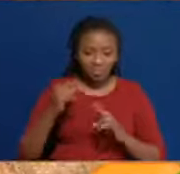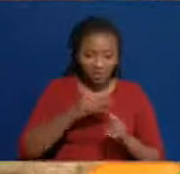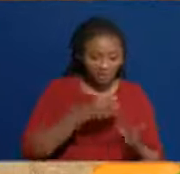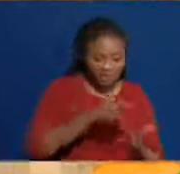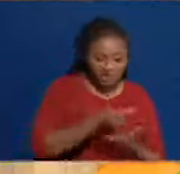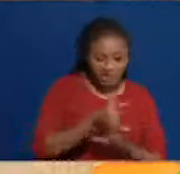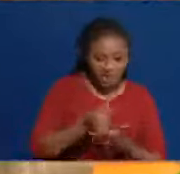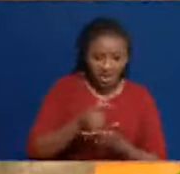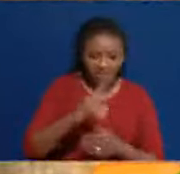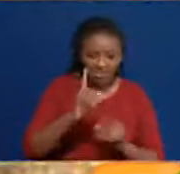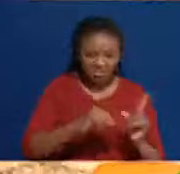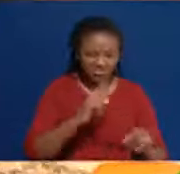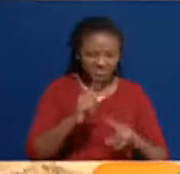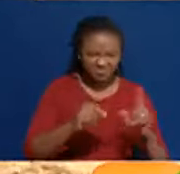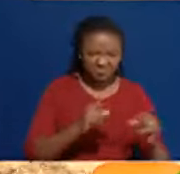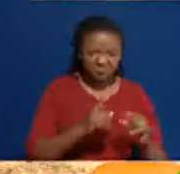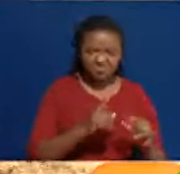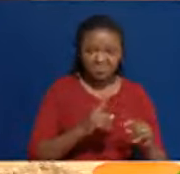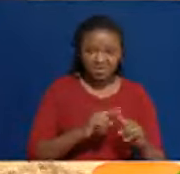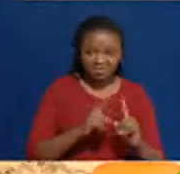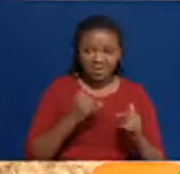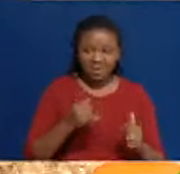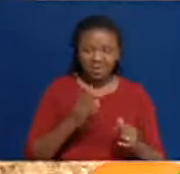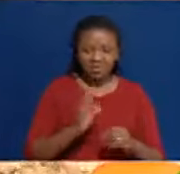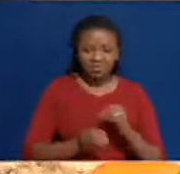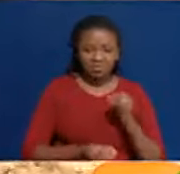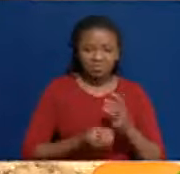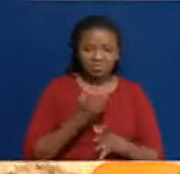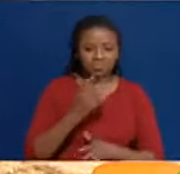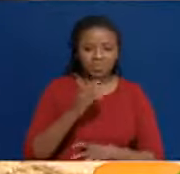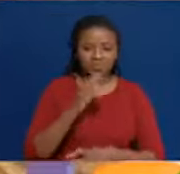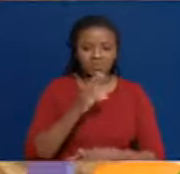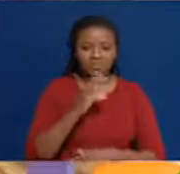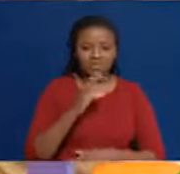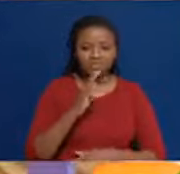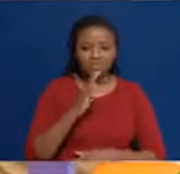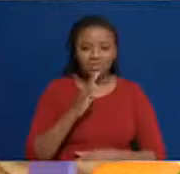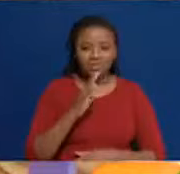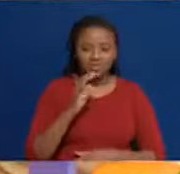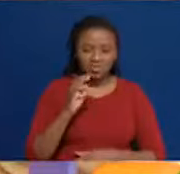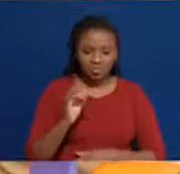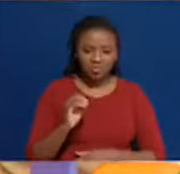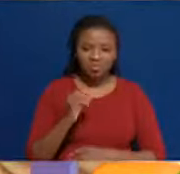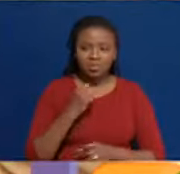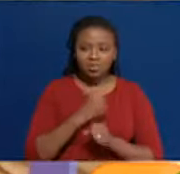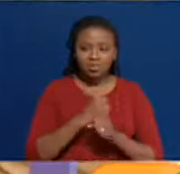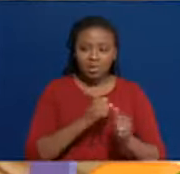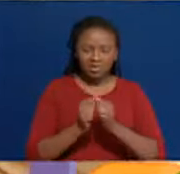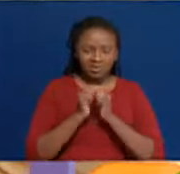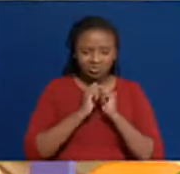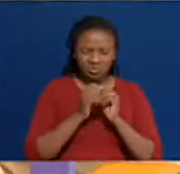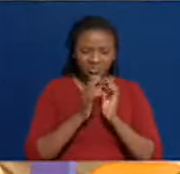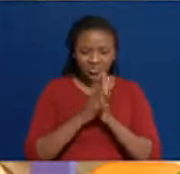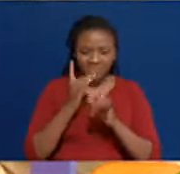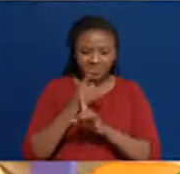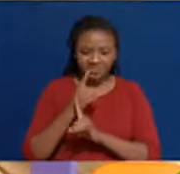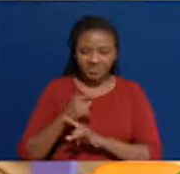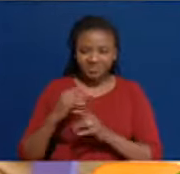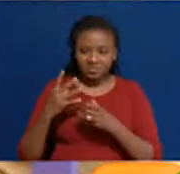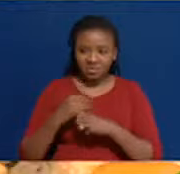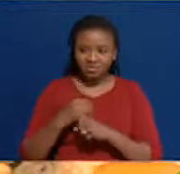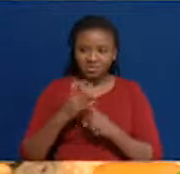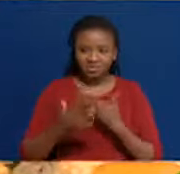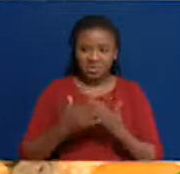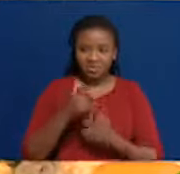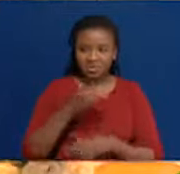at throwaway prices, but they have since formed a community-based organization and are working closely with other entities to get value for their hard